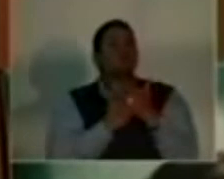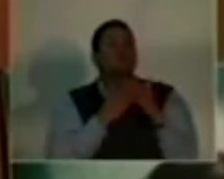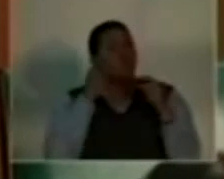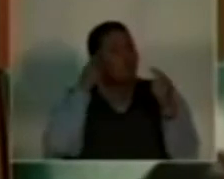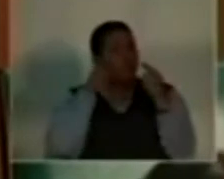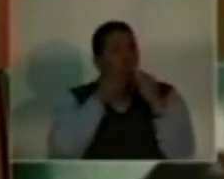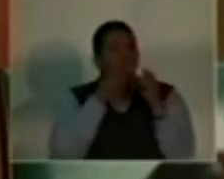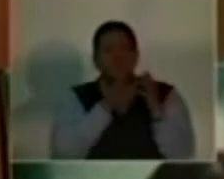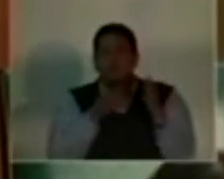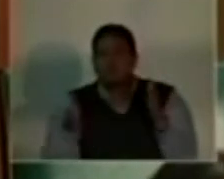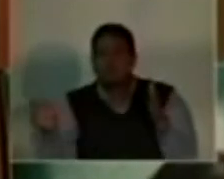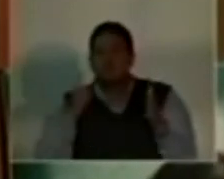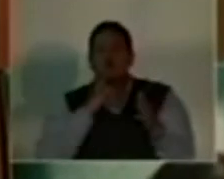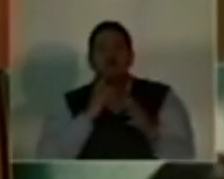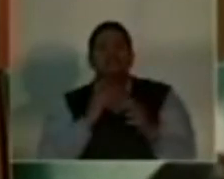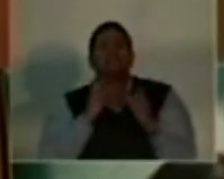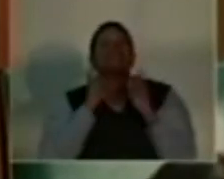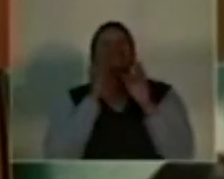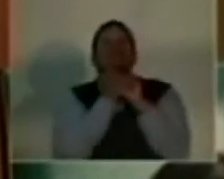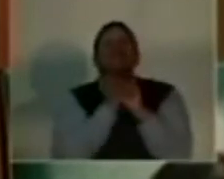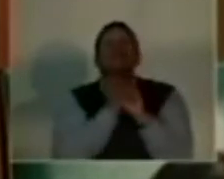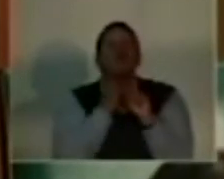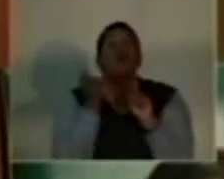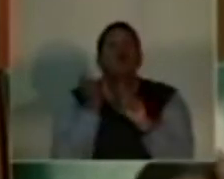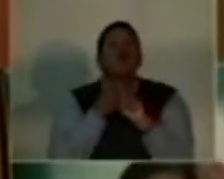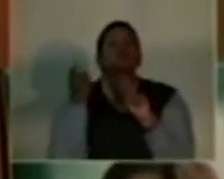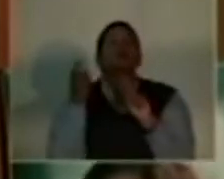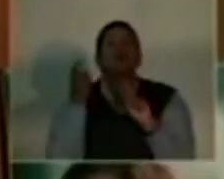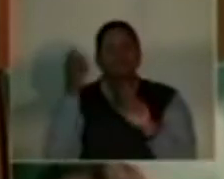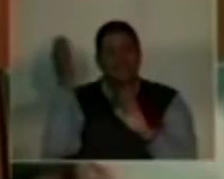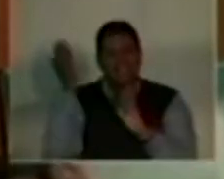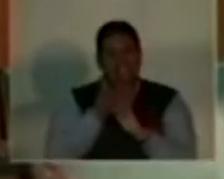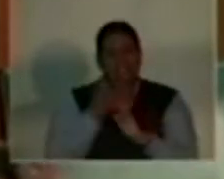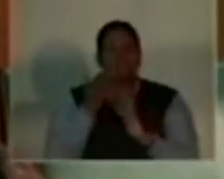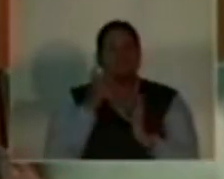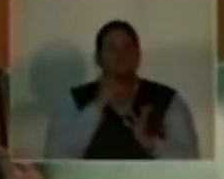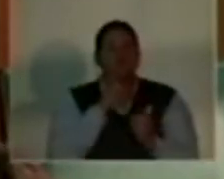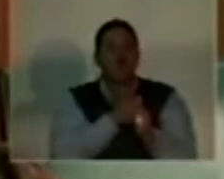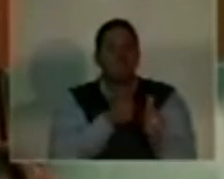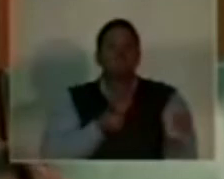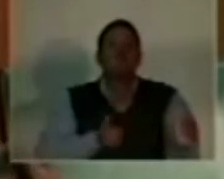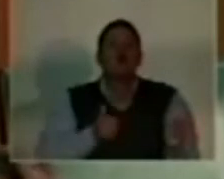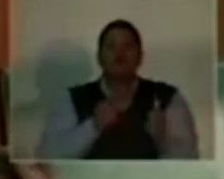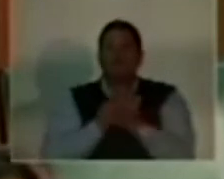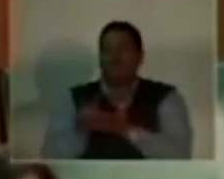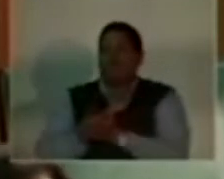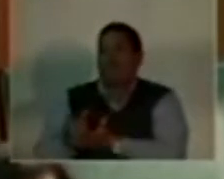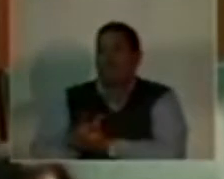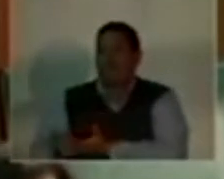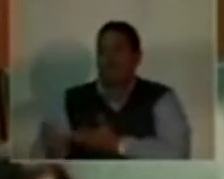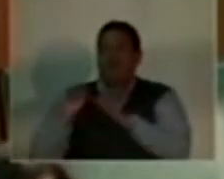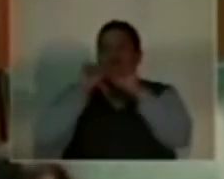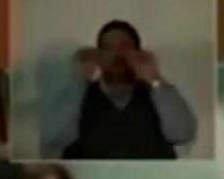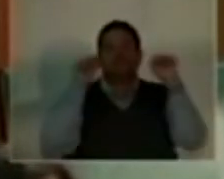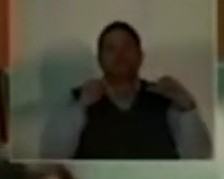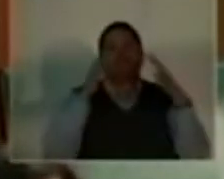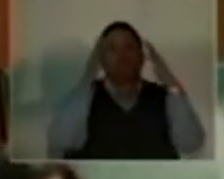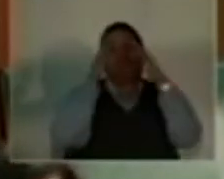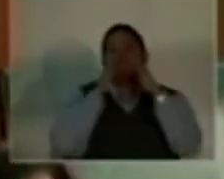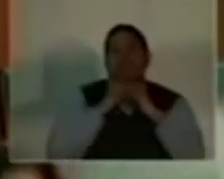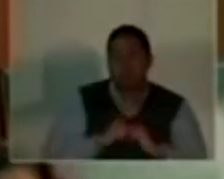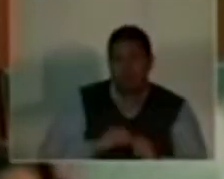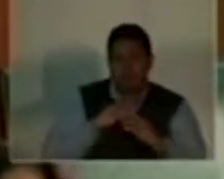trigger automatic intervention to avoid entrenchment of failure and systems breakdown in